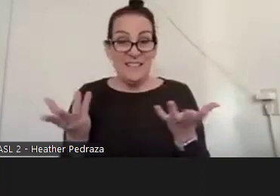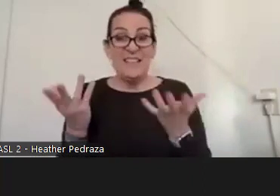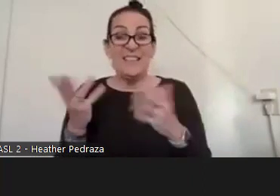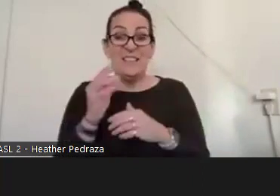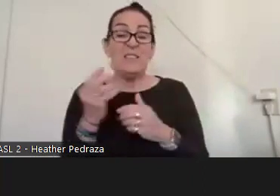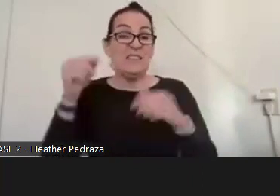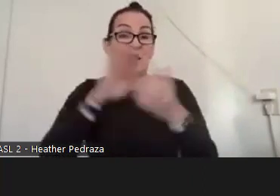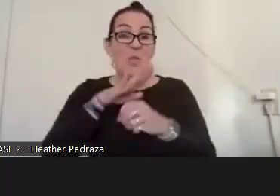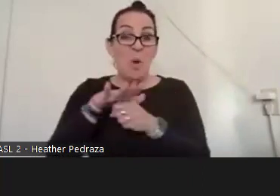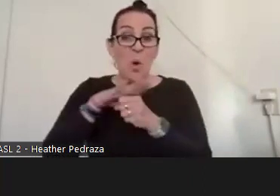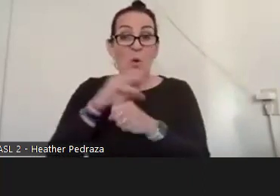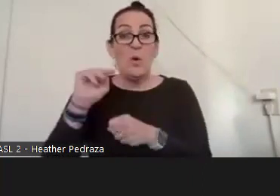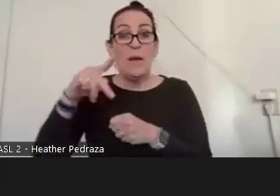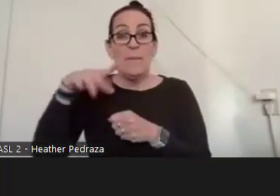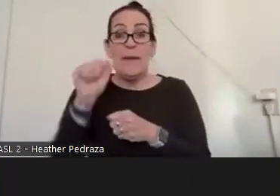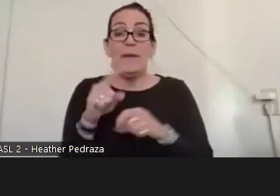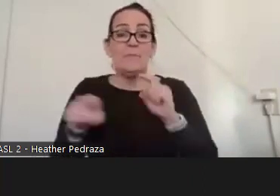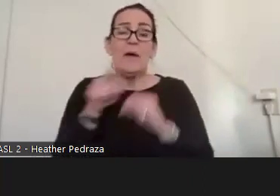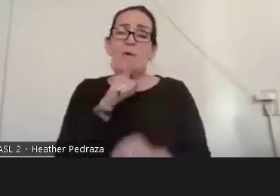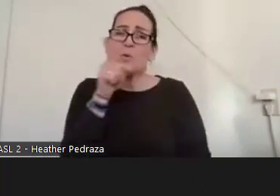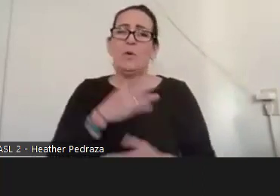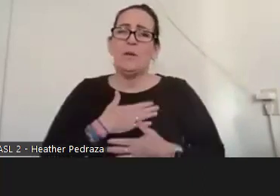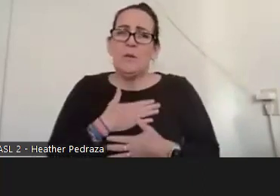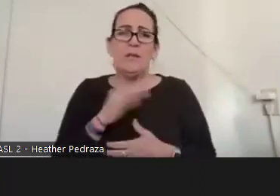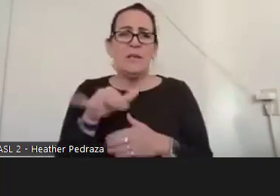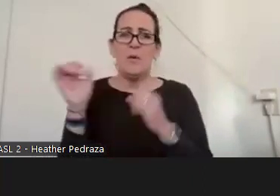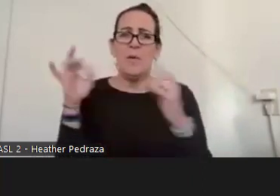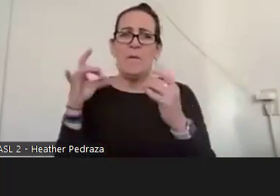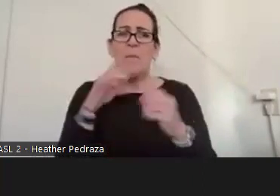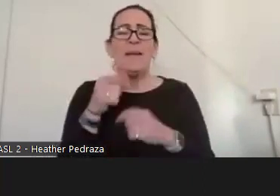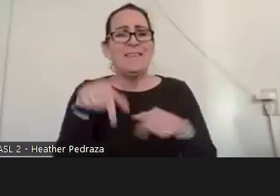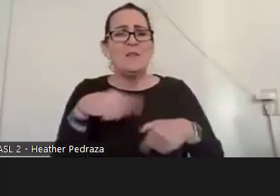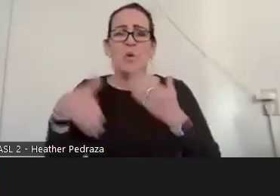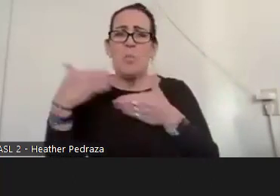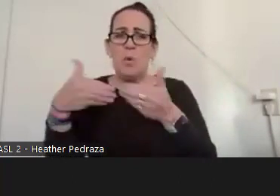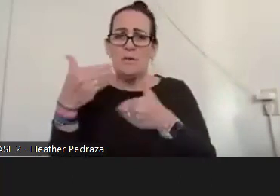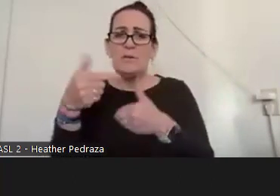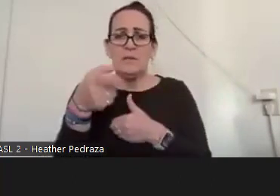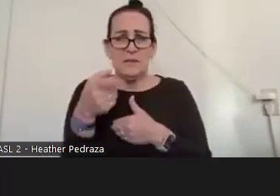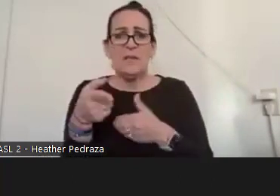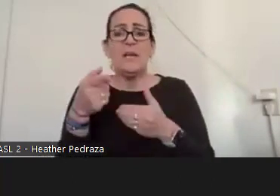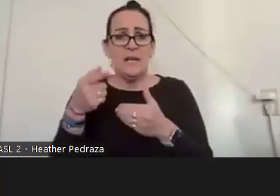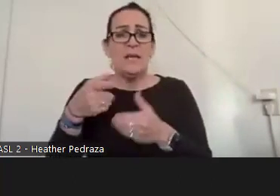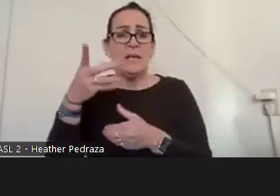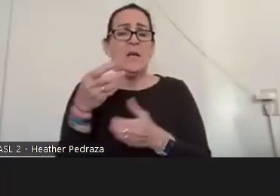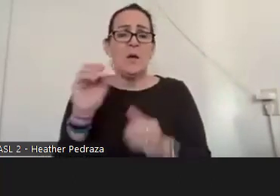in so many ways. But I appreciate that feedback, and I think that that's part of this process to hear those comments. So thank you.